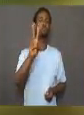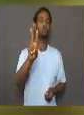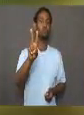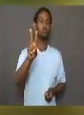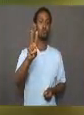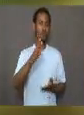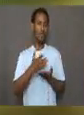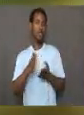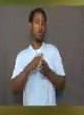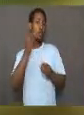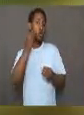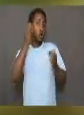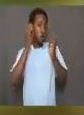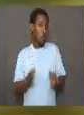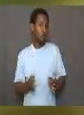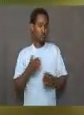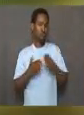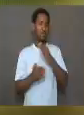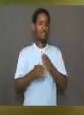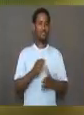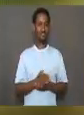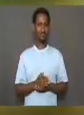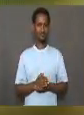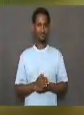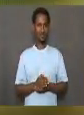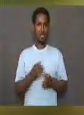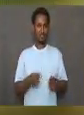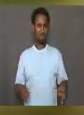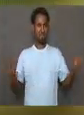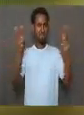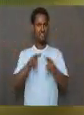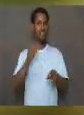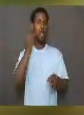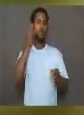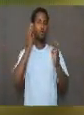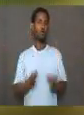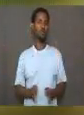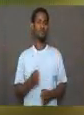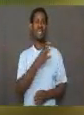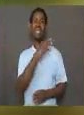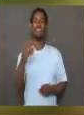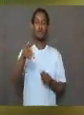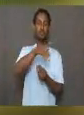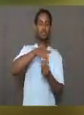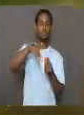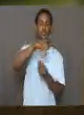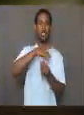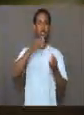parallel court structures: the federal courts and the state